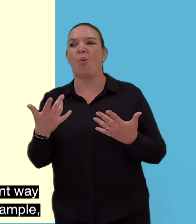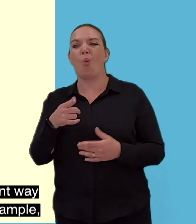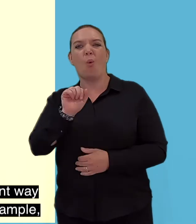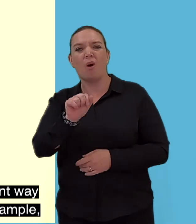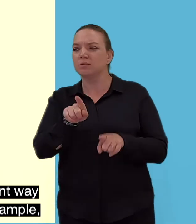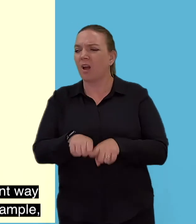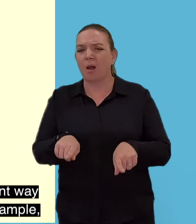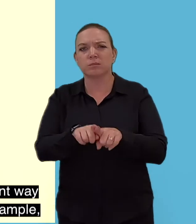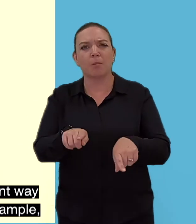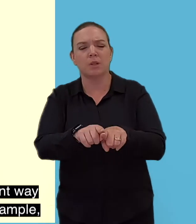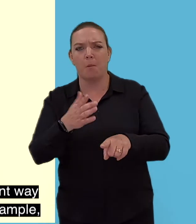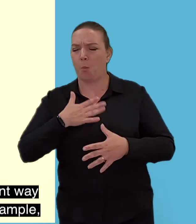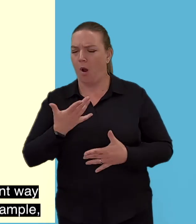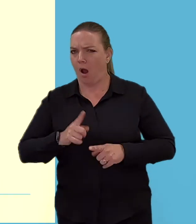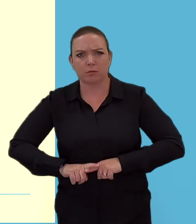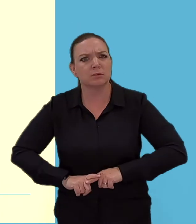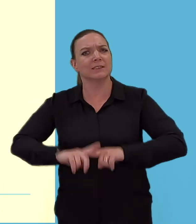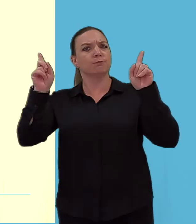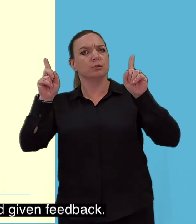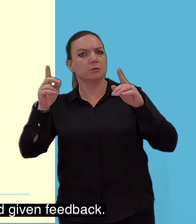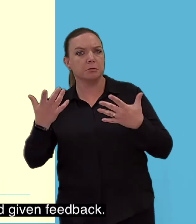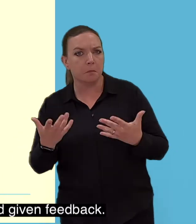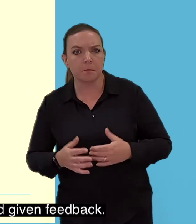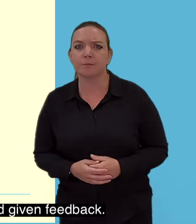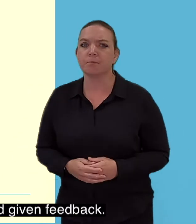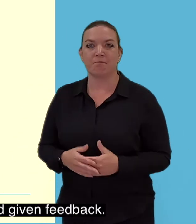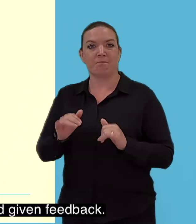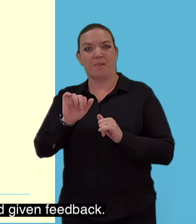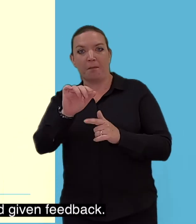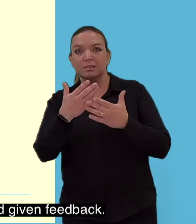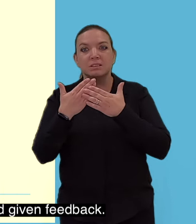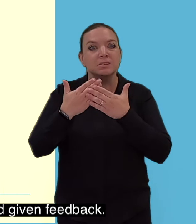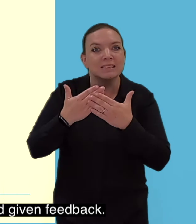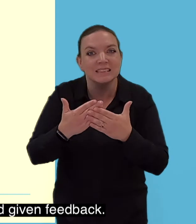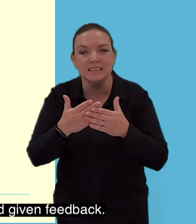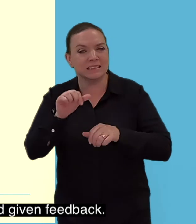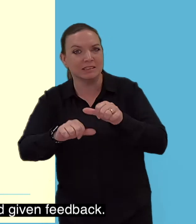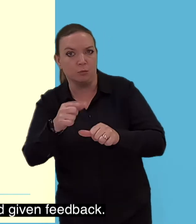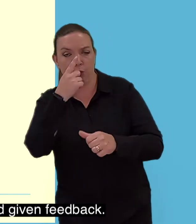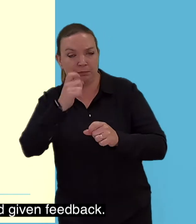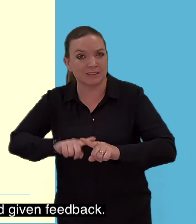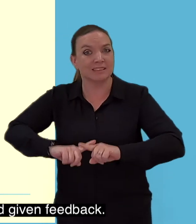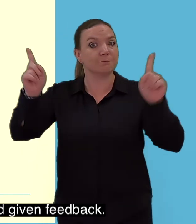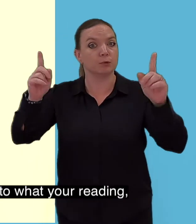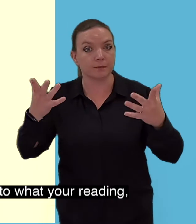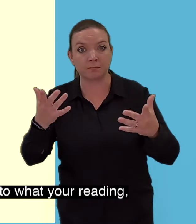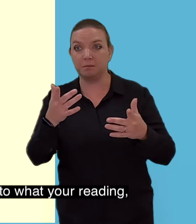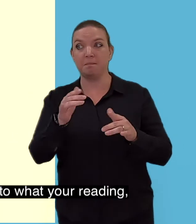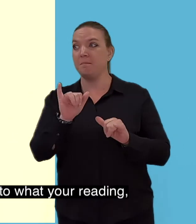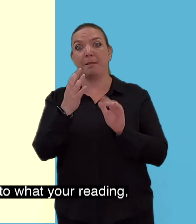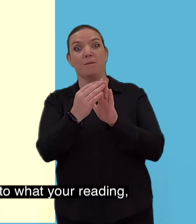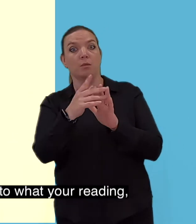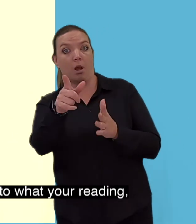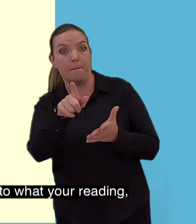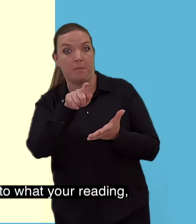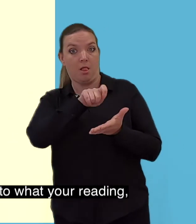different way to what you're used to, for one. For example, doing written assessments which are marked and given feedback. You'll